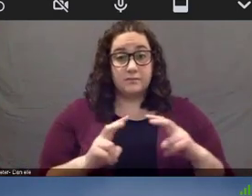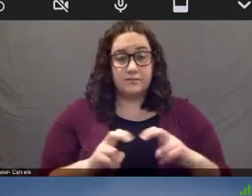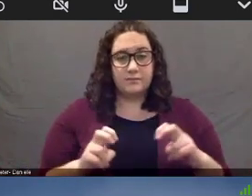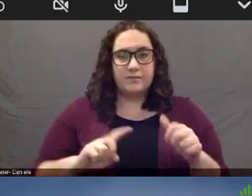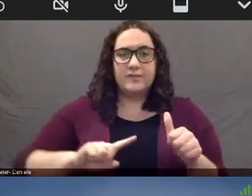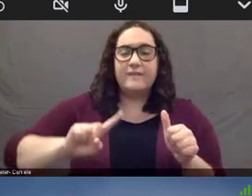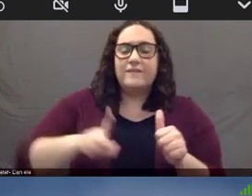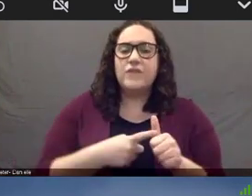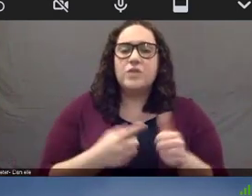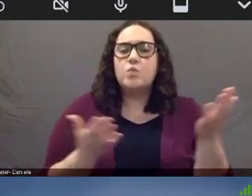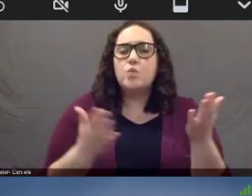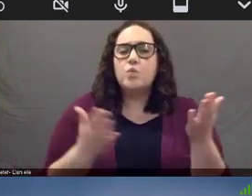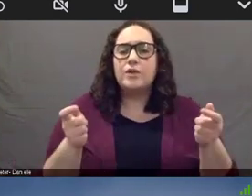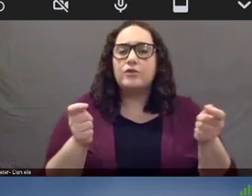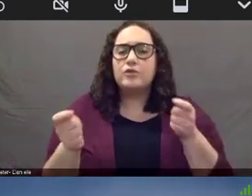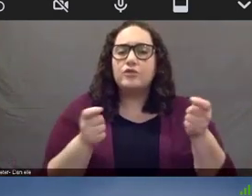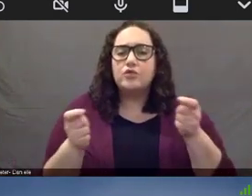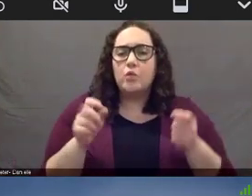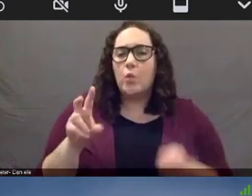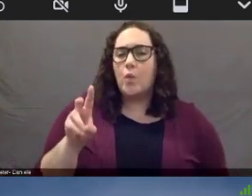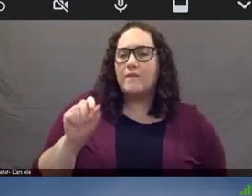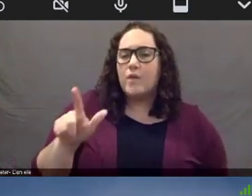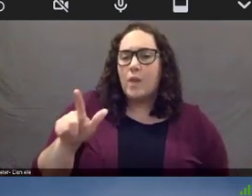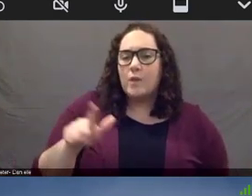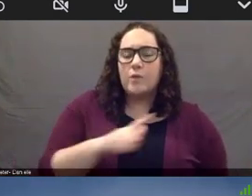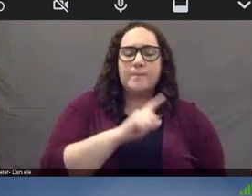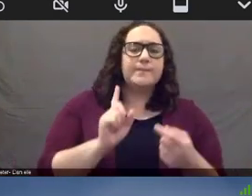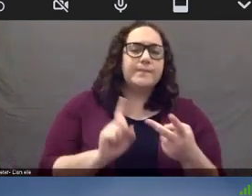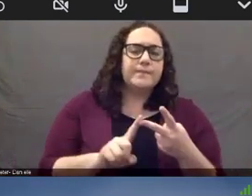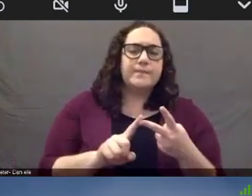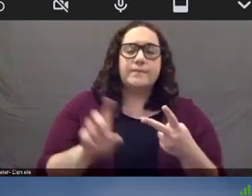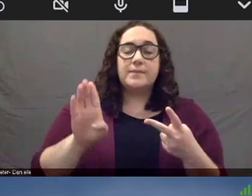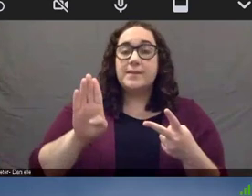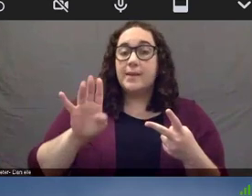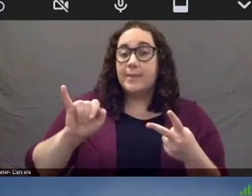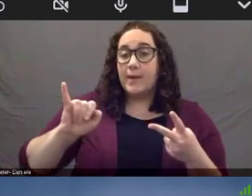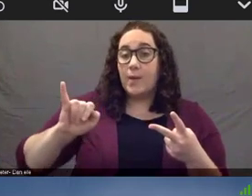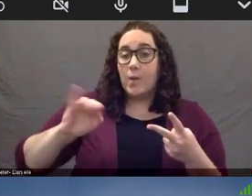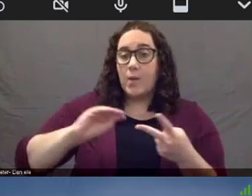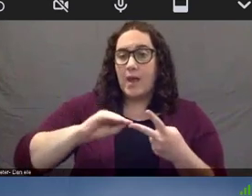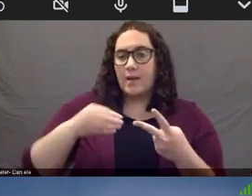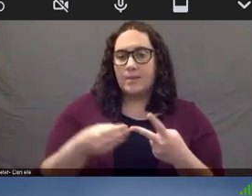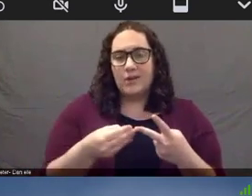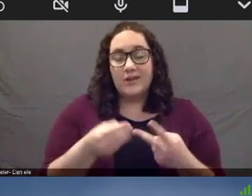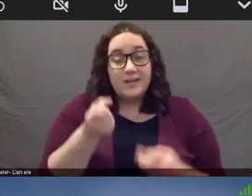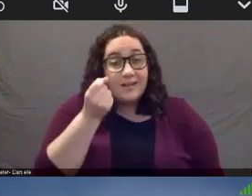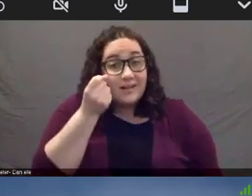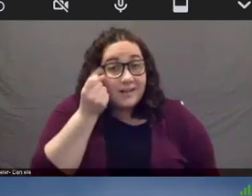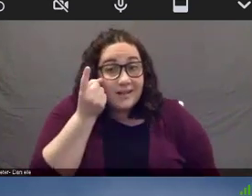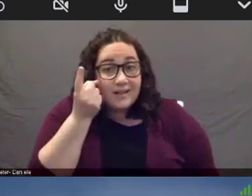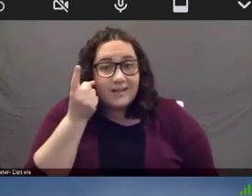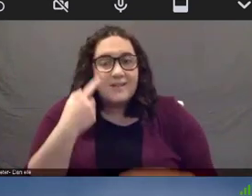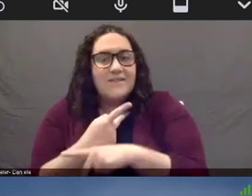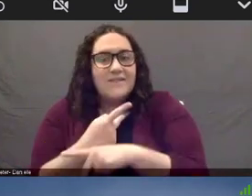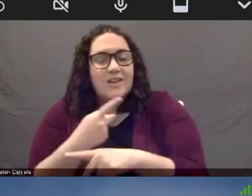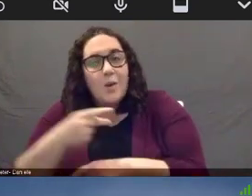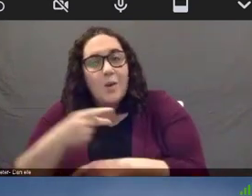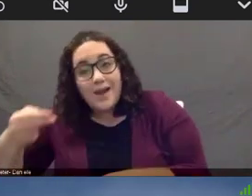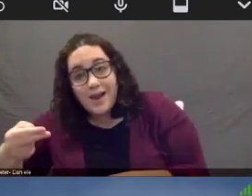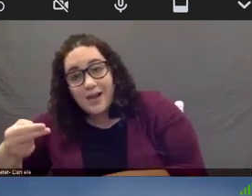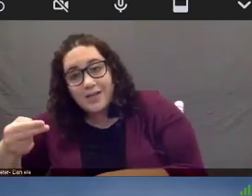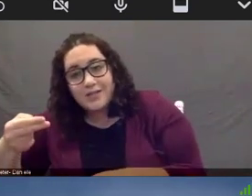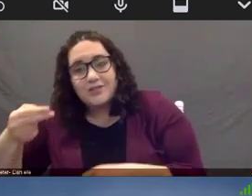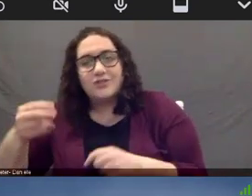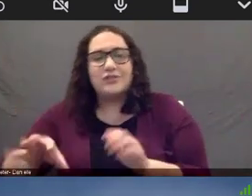number. So usually we define BO number by H, but we could have a material that's covered in different layers